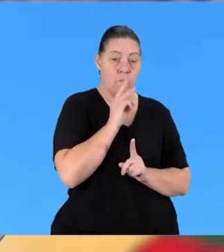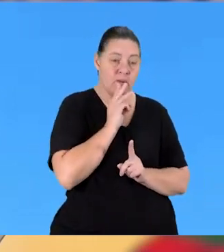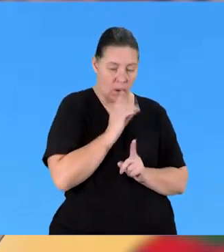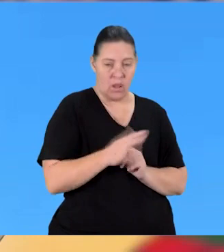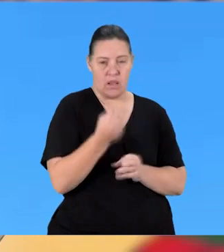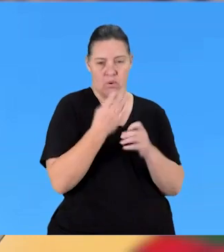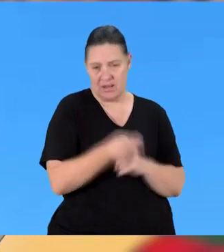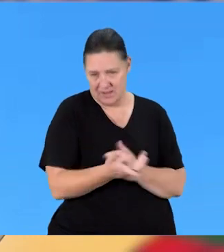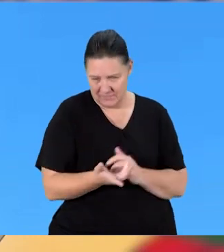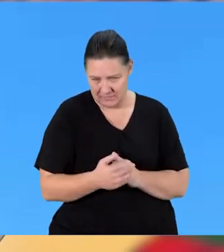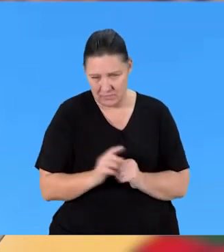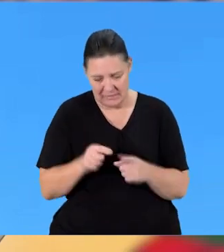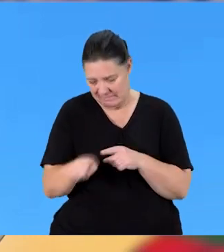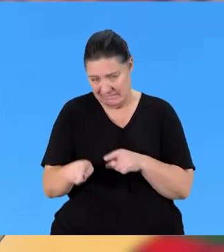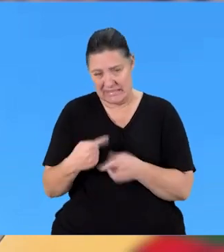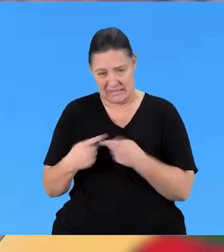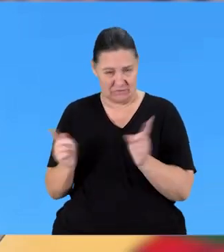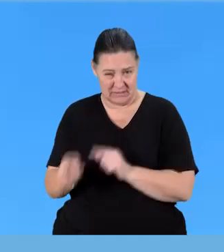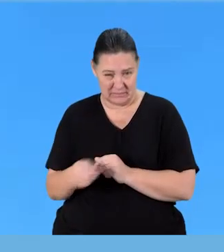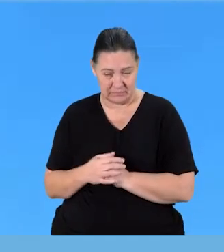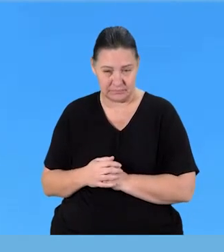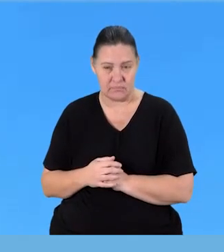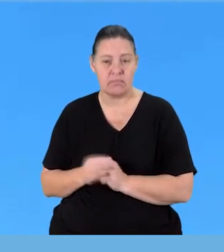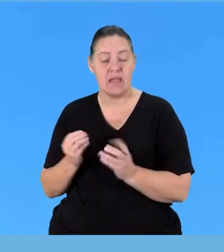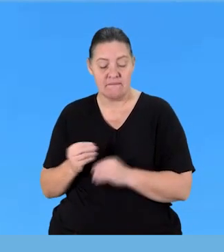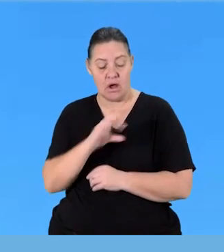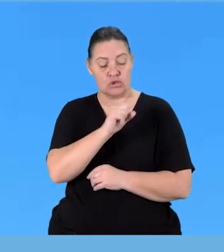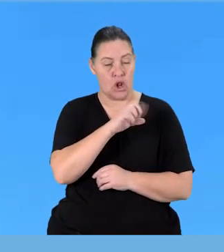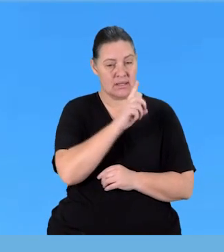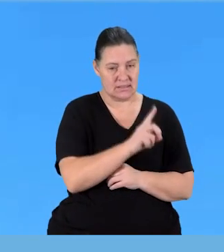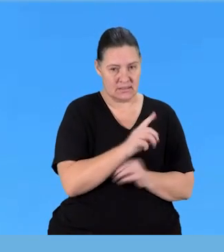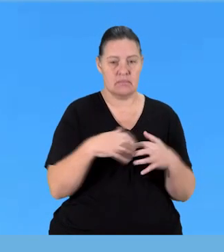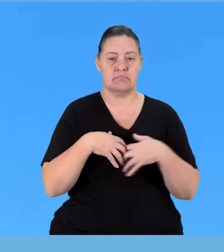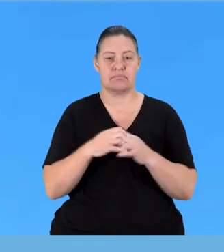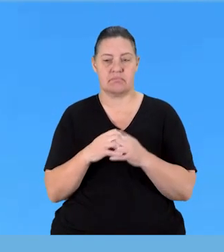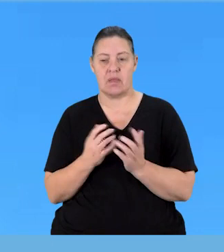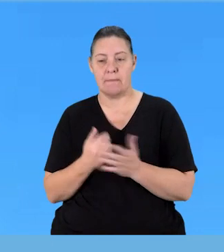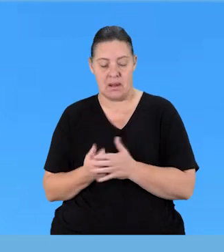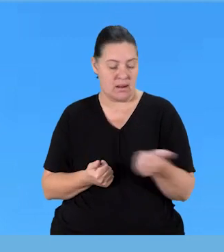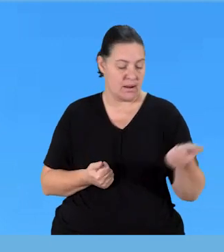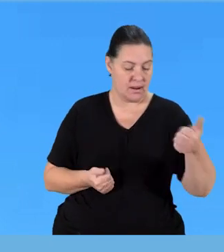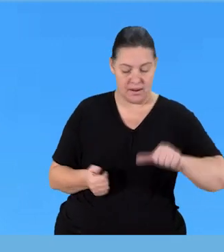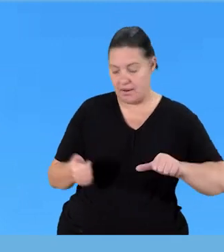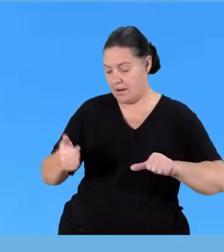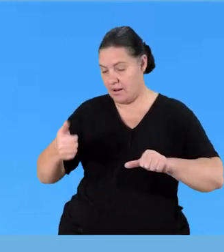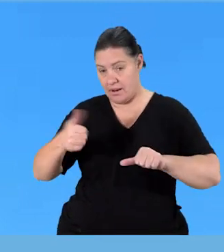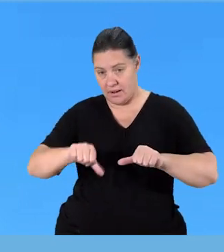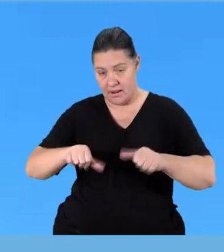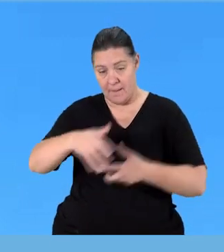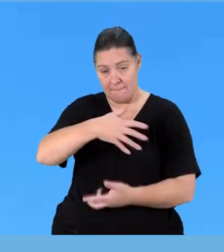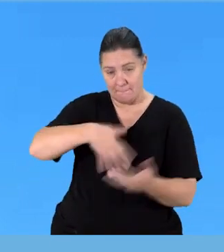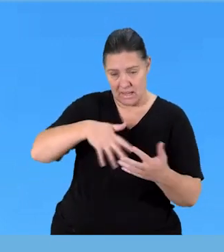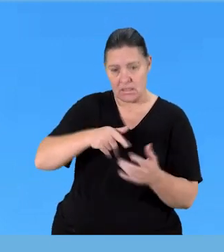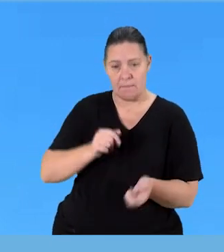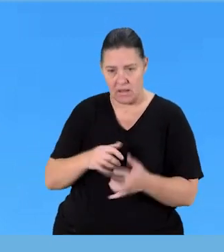energy of the liquid. Also, when a solid is being formed, so when a solid is being formed, when